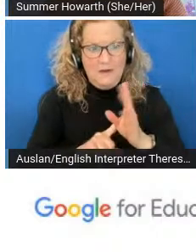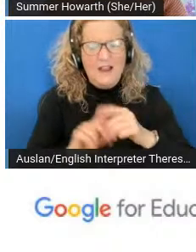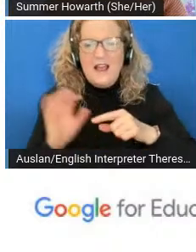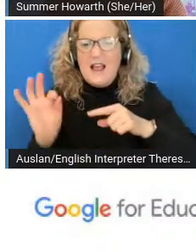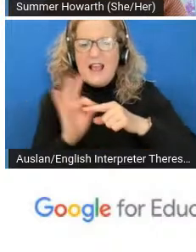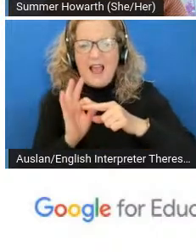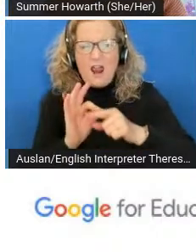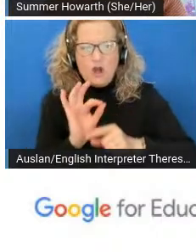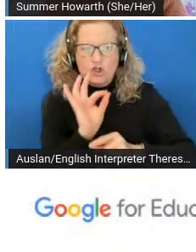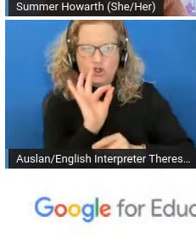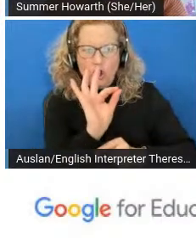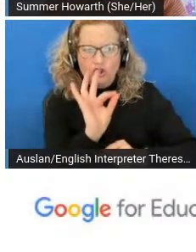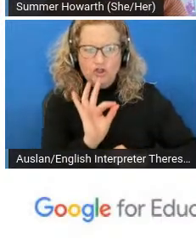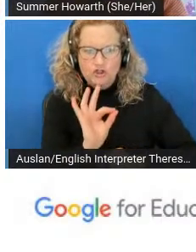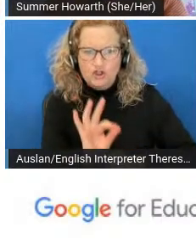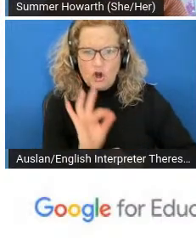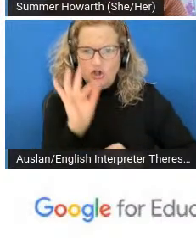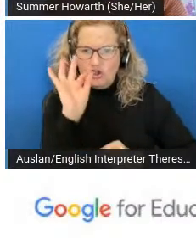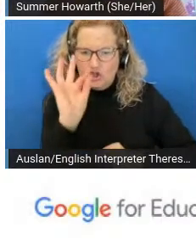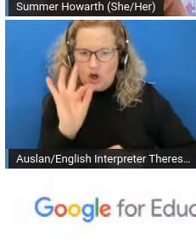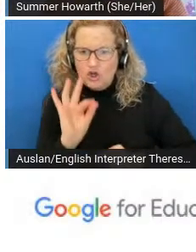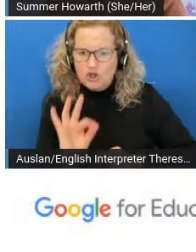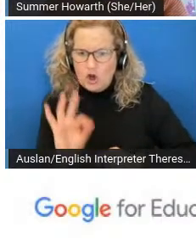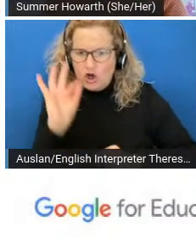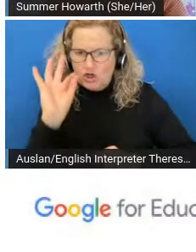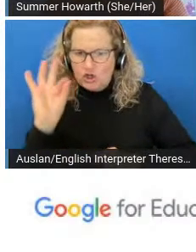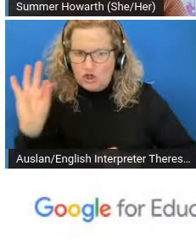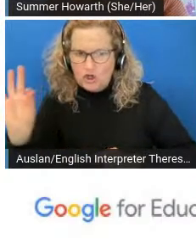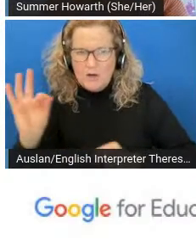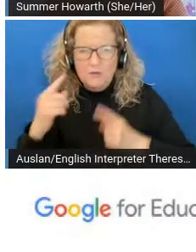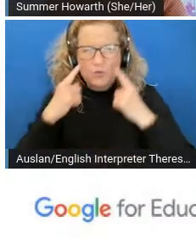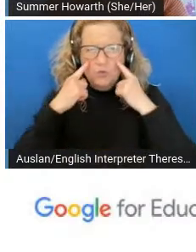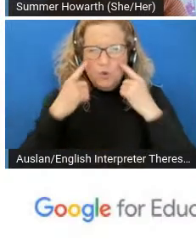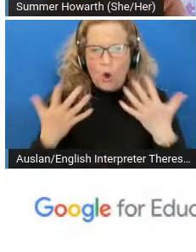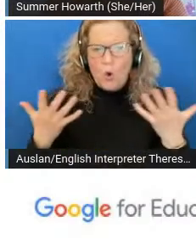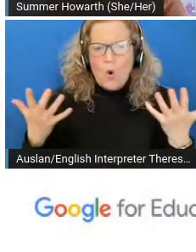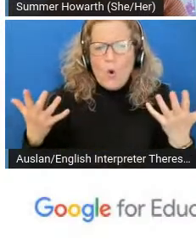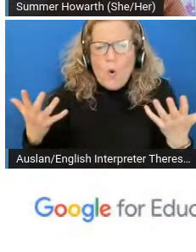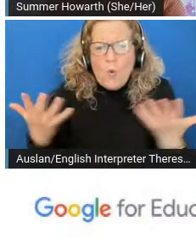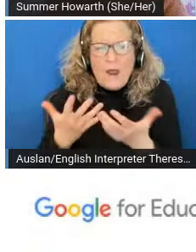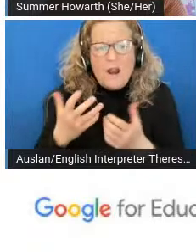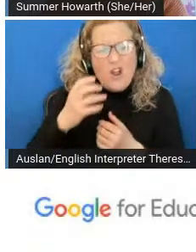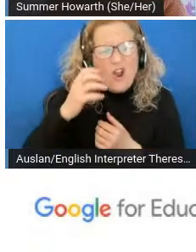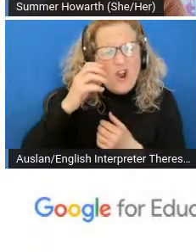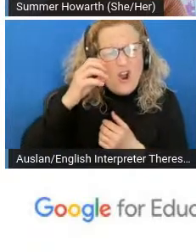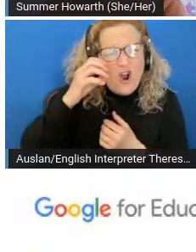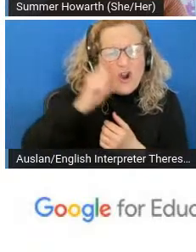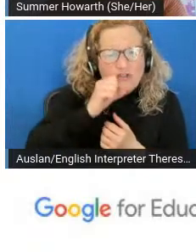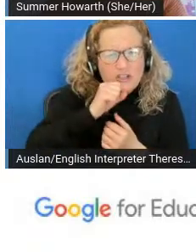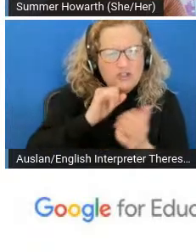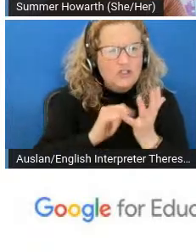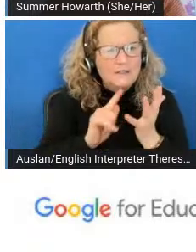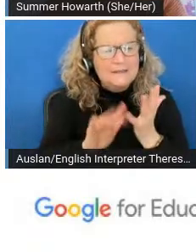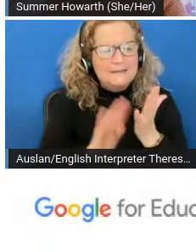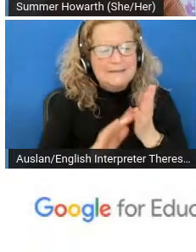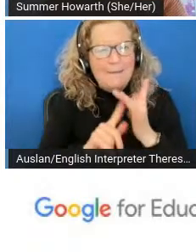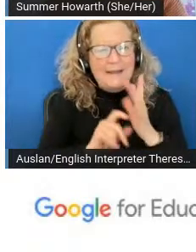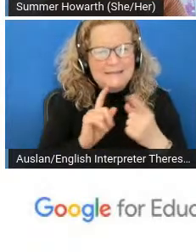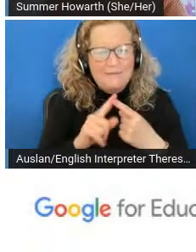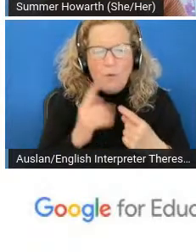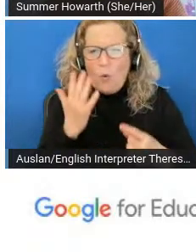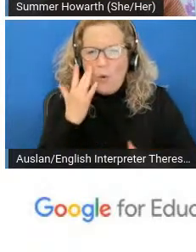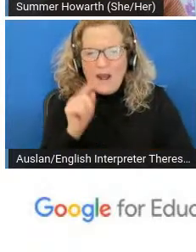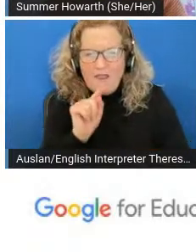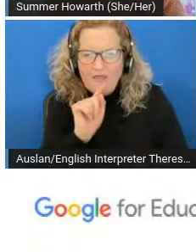those moments of summative assessment. When would I might bring in some critique? And it's just a really helpful